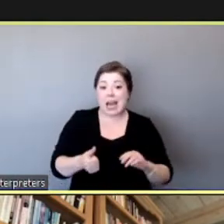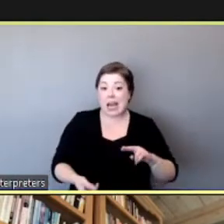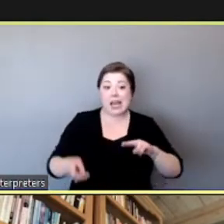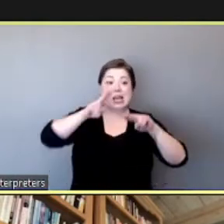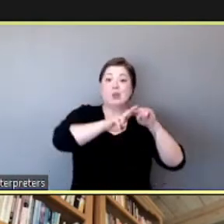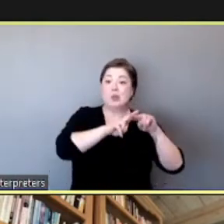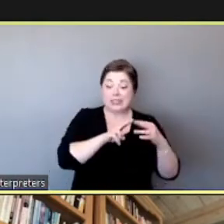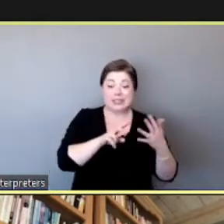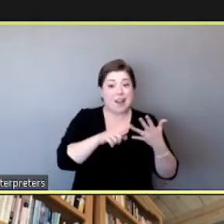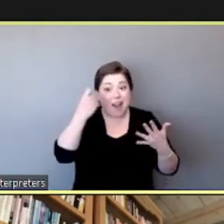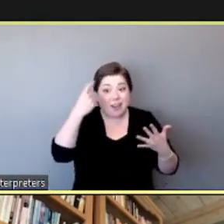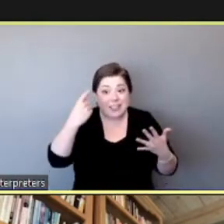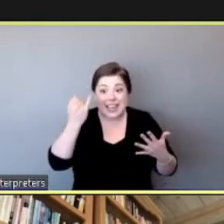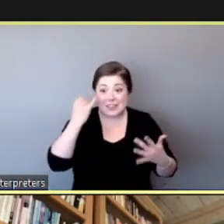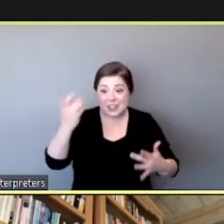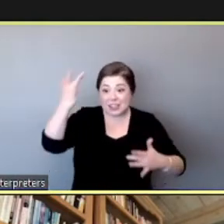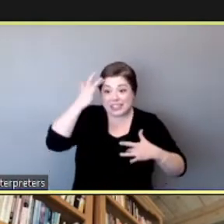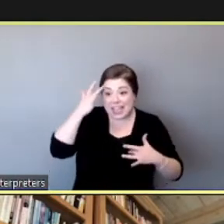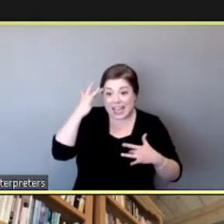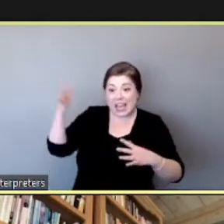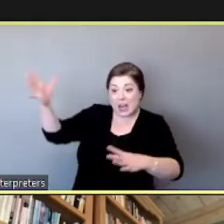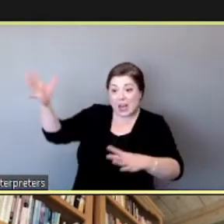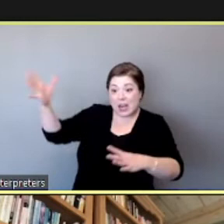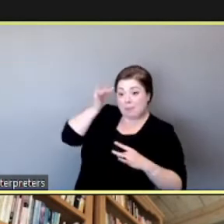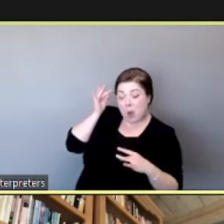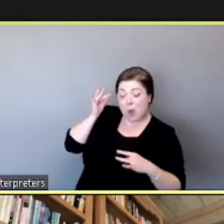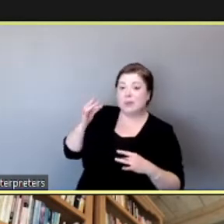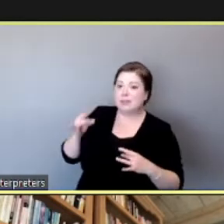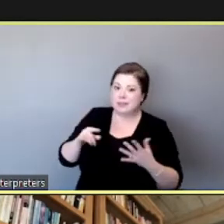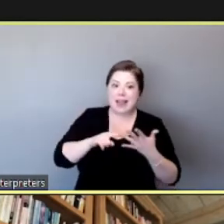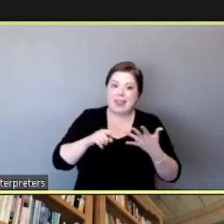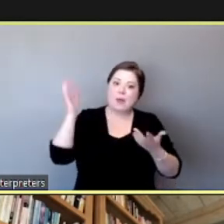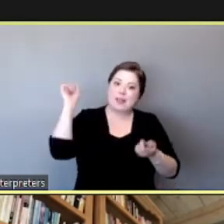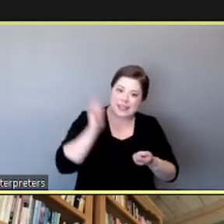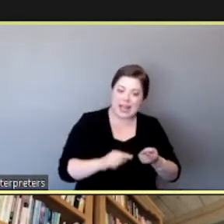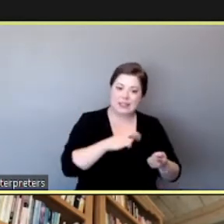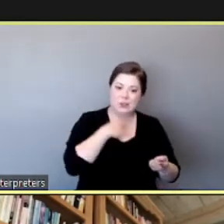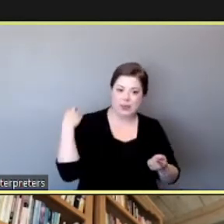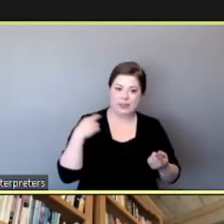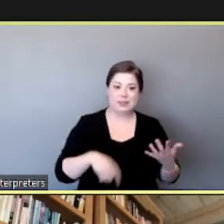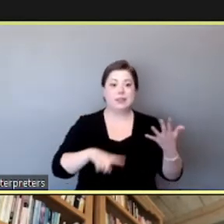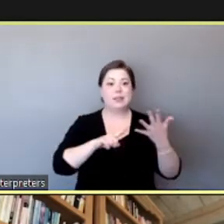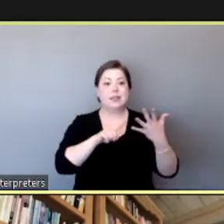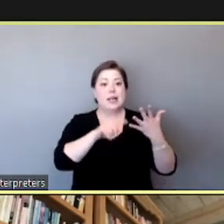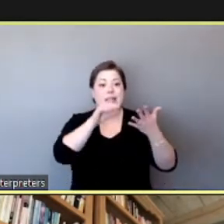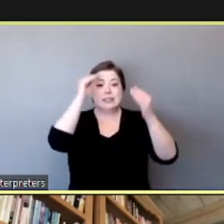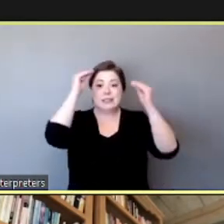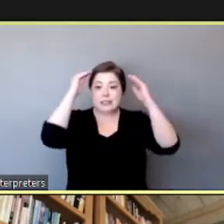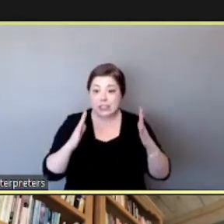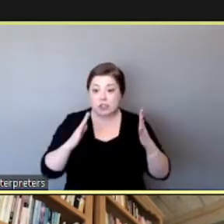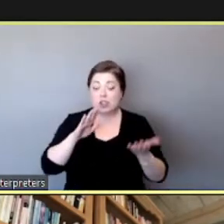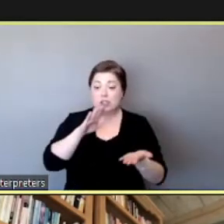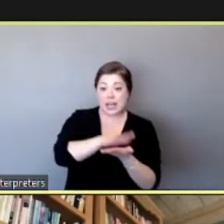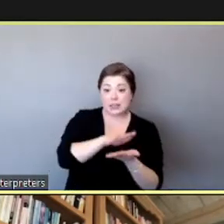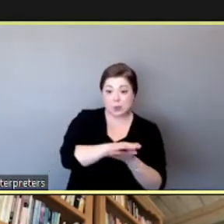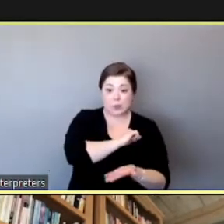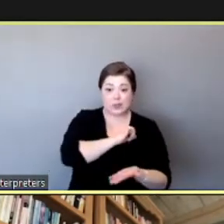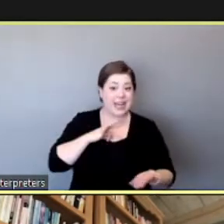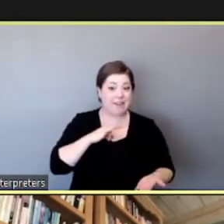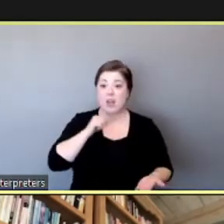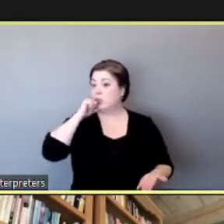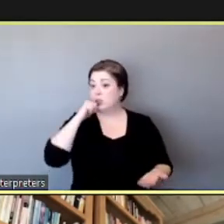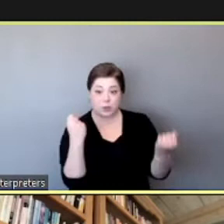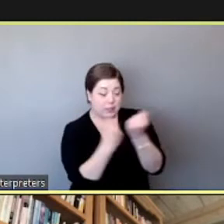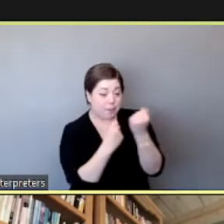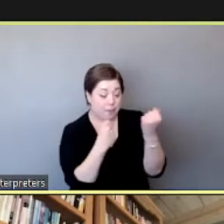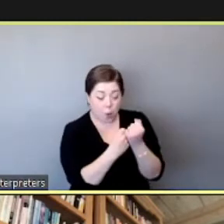decreases. And then the last one I've been hearing lately is teachers and school staff do not support childhood masking. My child's teacher